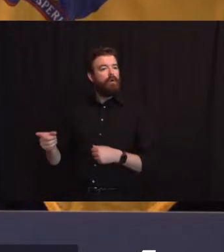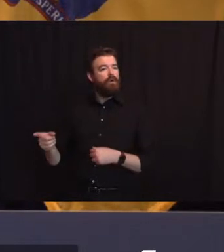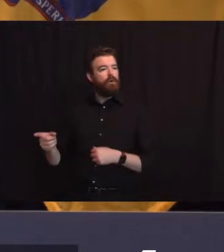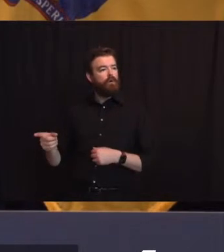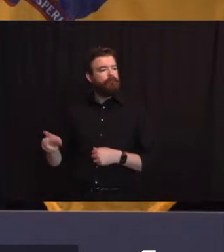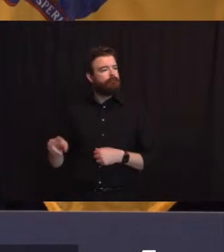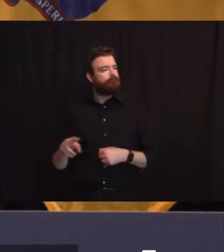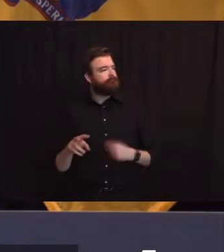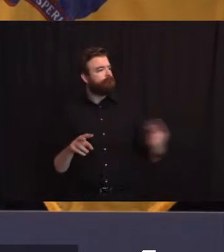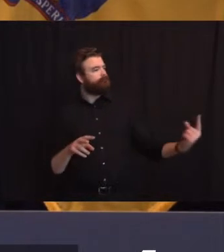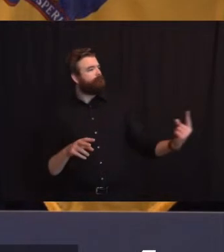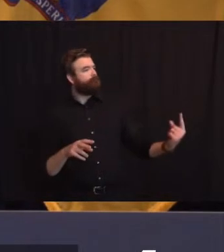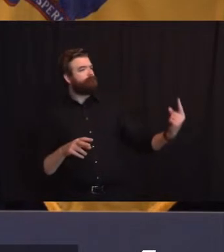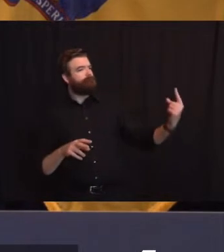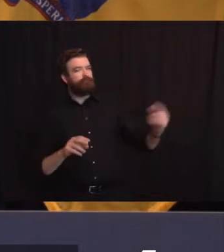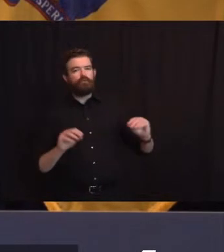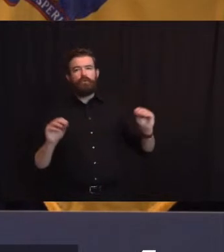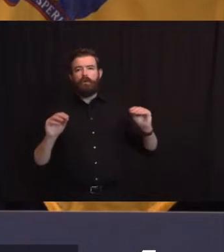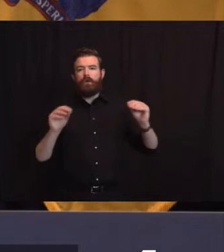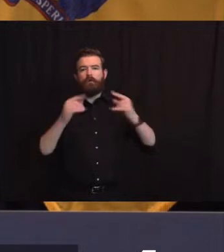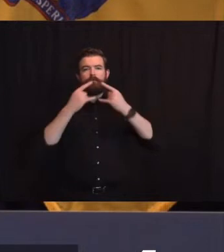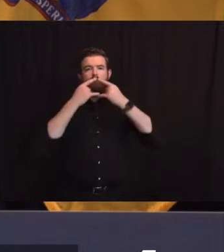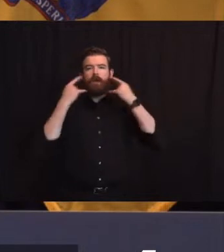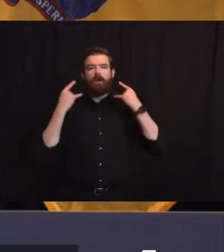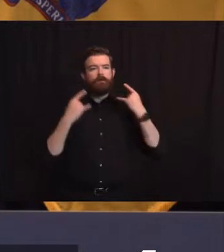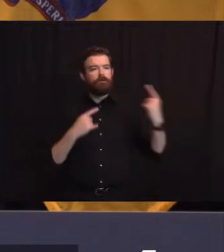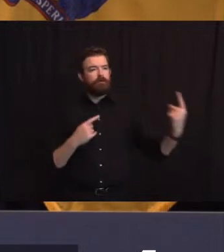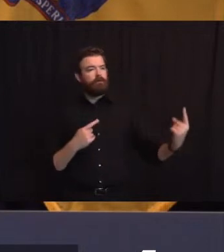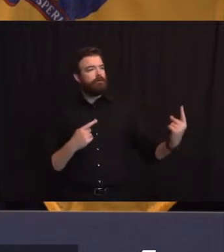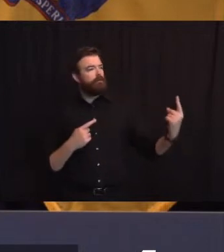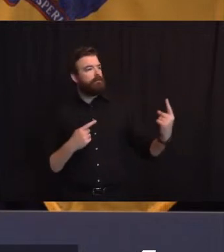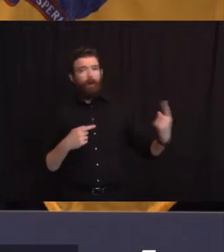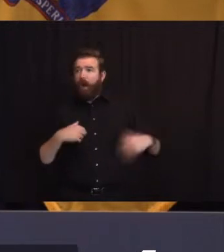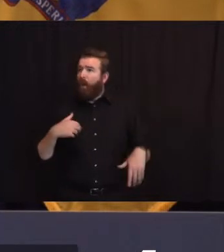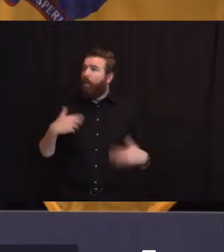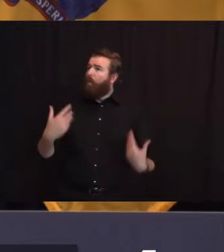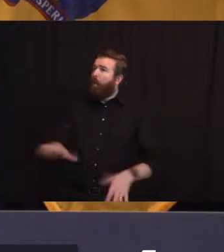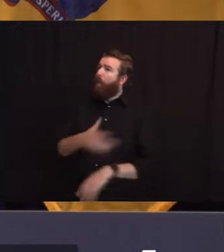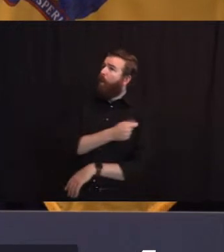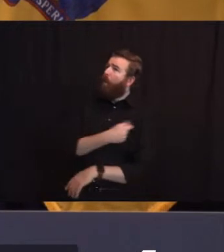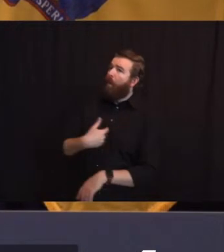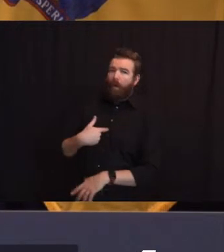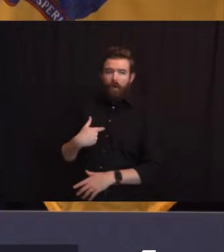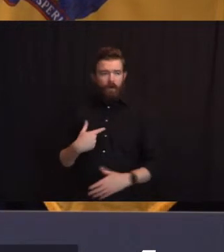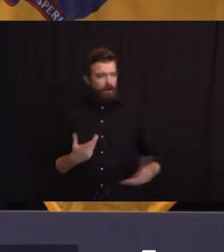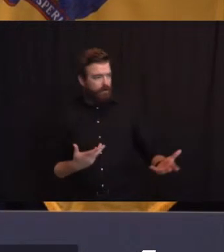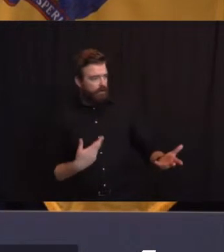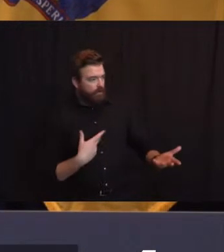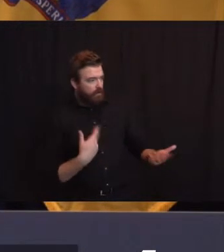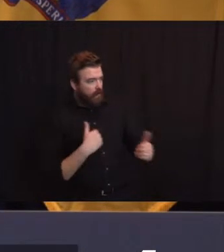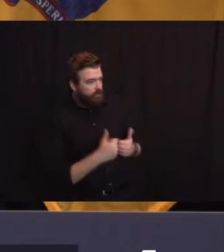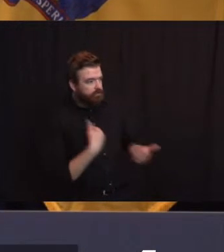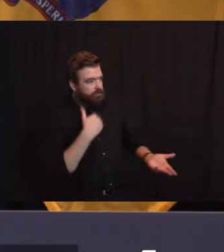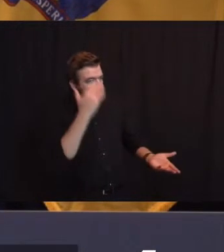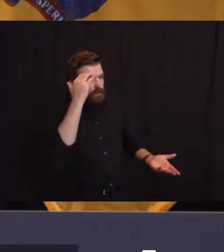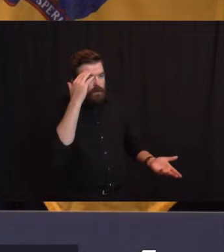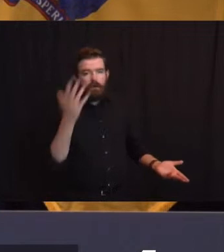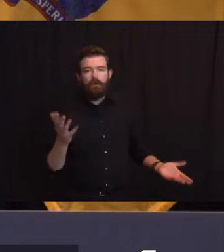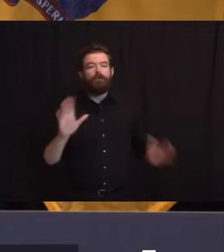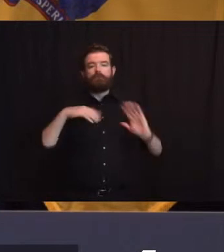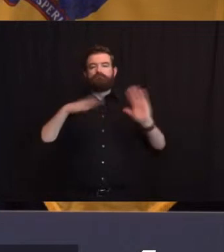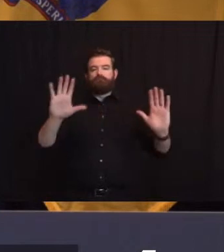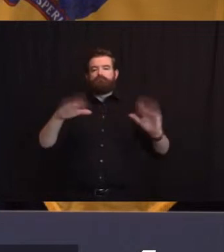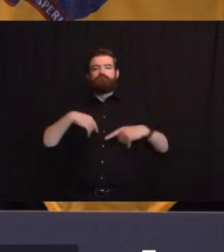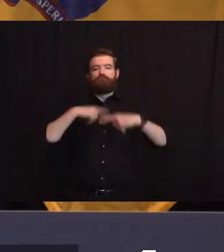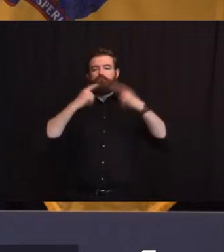these on as long as you're indoor in a public place for a little while longer, and we will get there. I don't